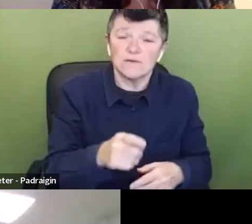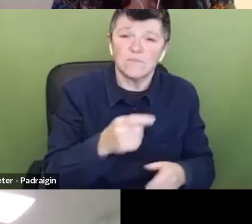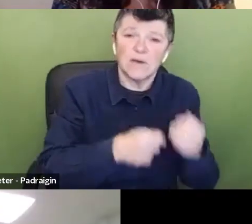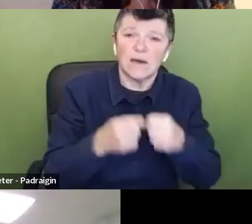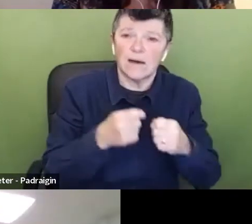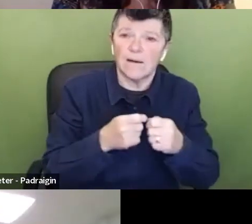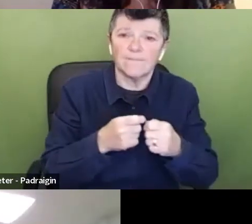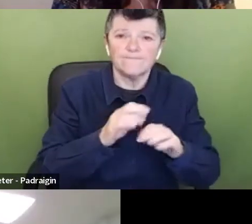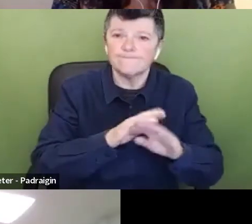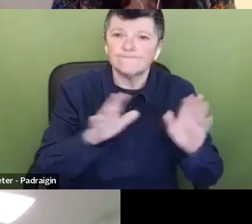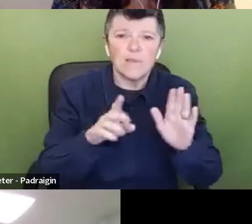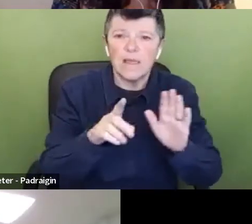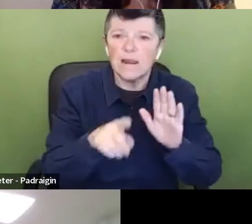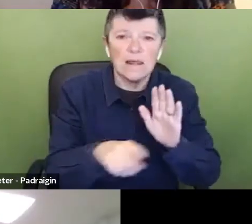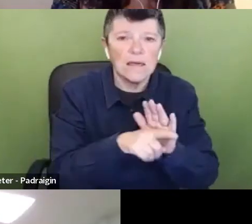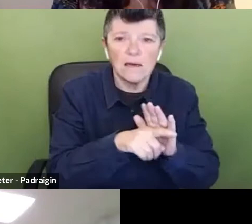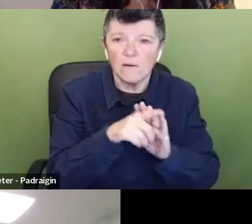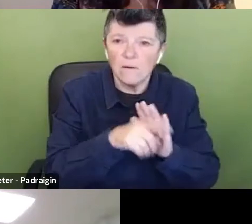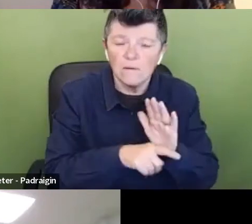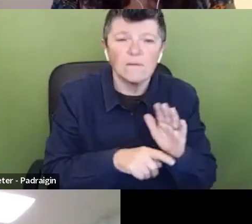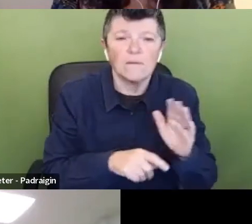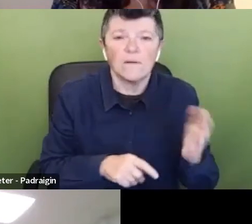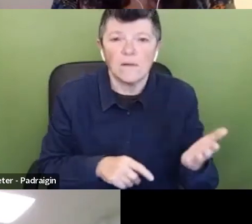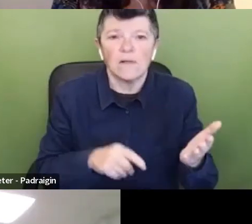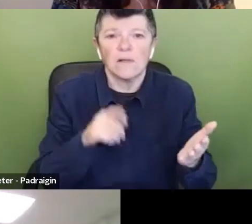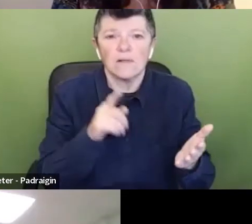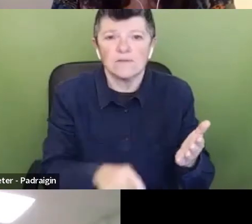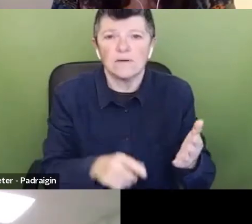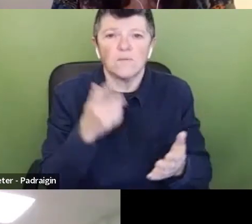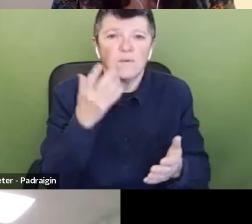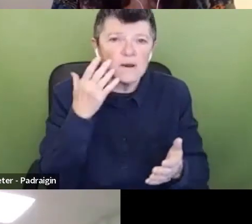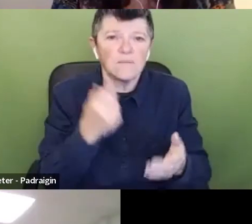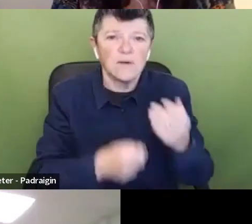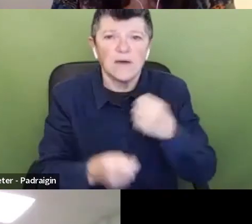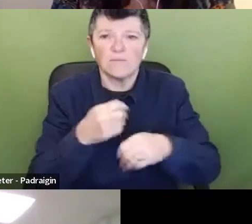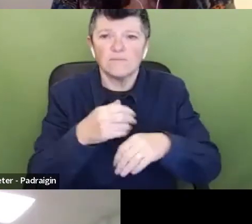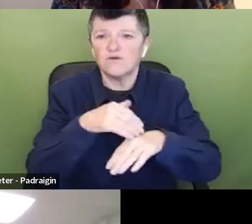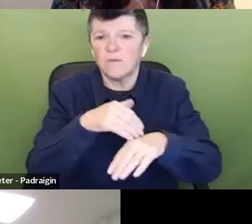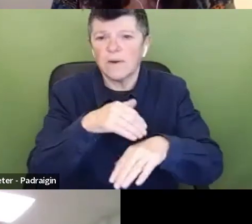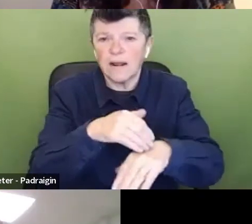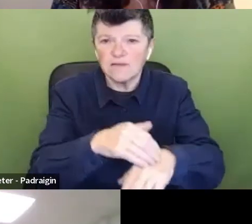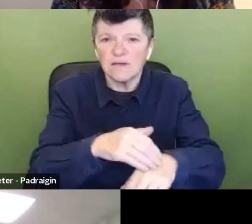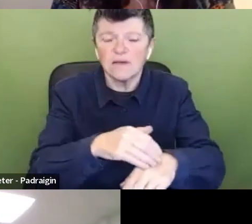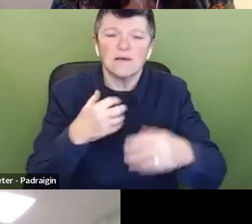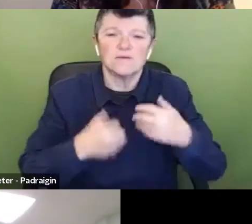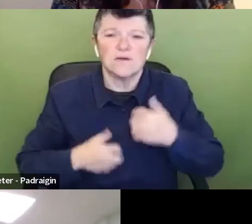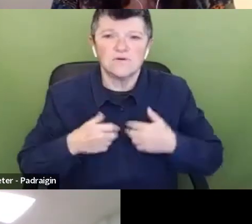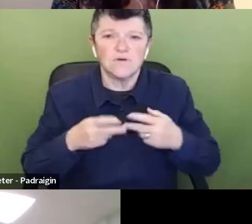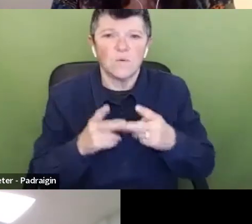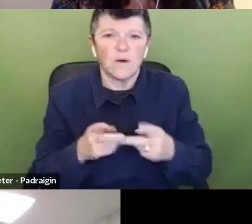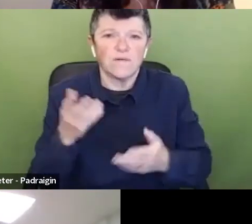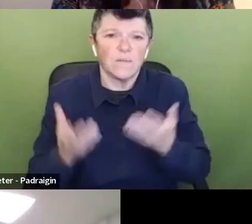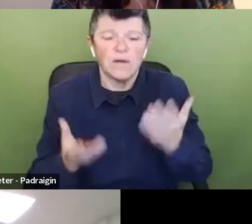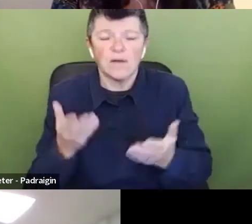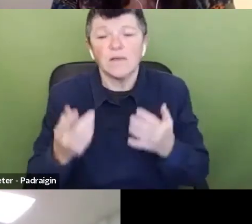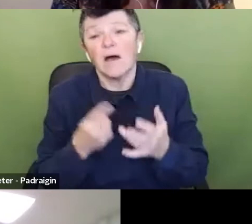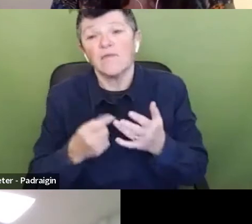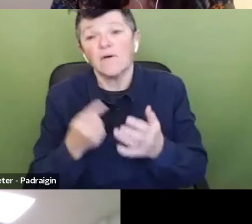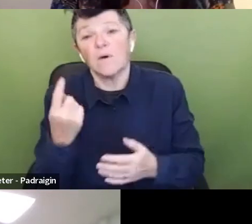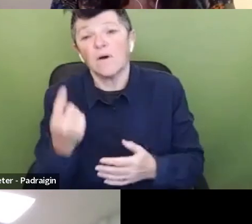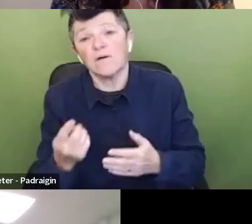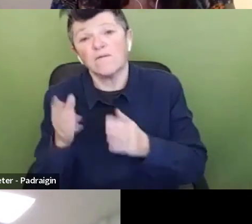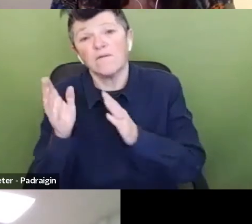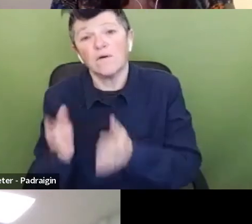of moments of when it slips into illegality and criminality is an interesting way of comparing. The other one that comes to mind is, of course,